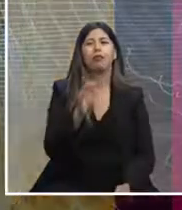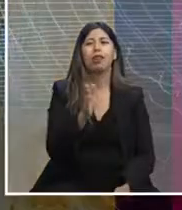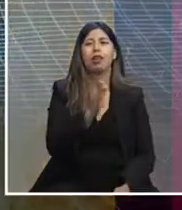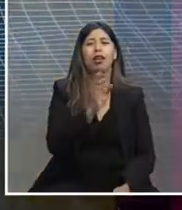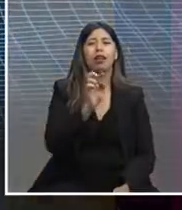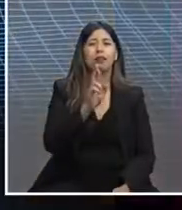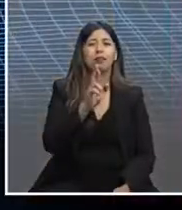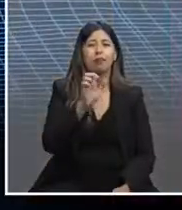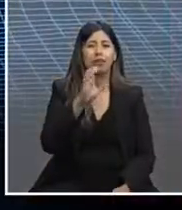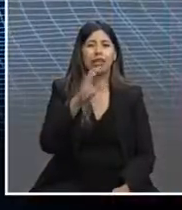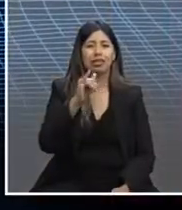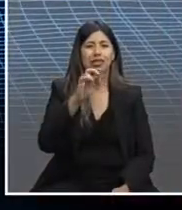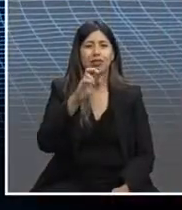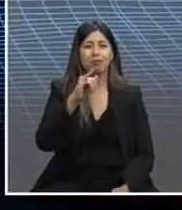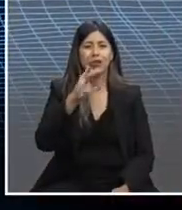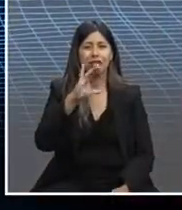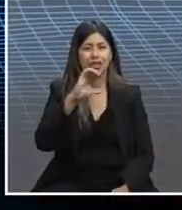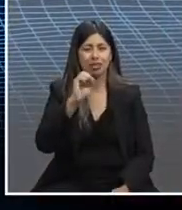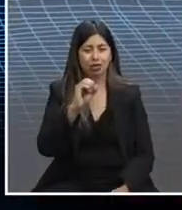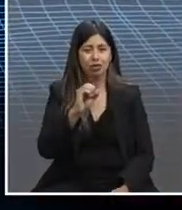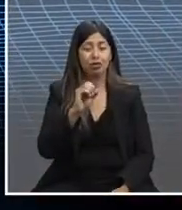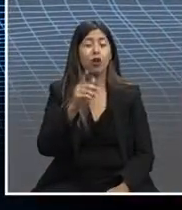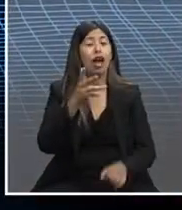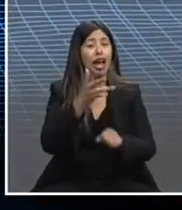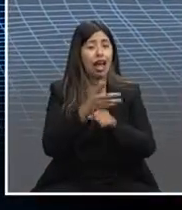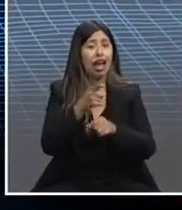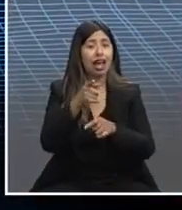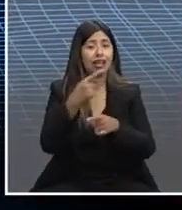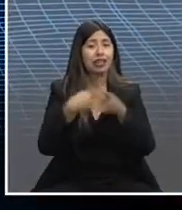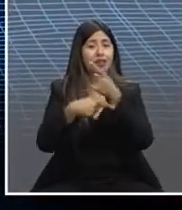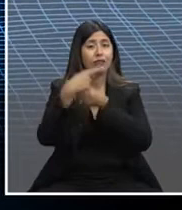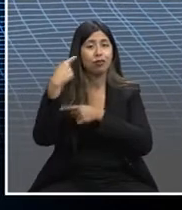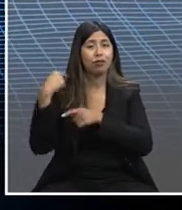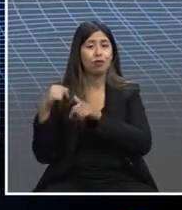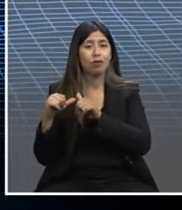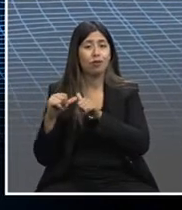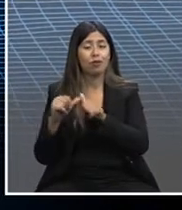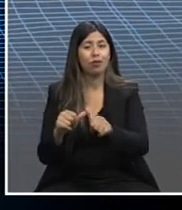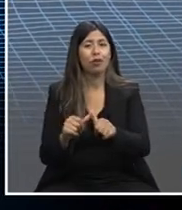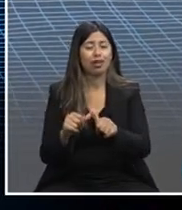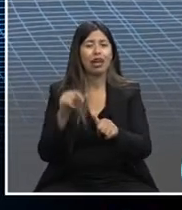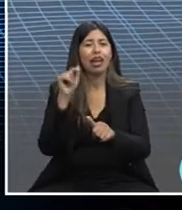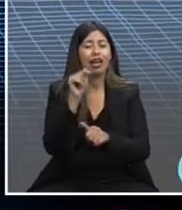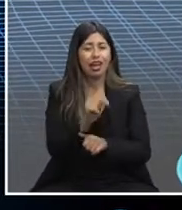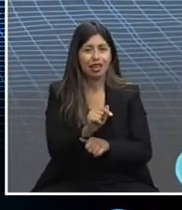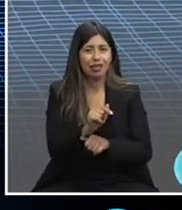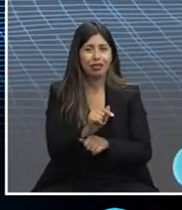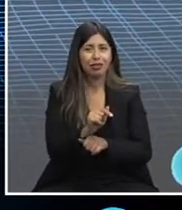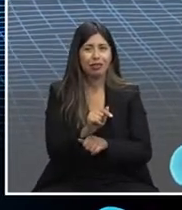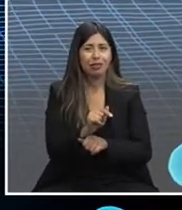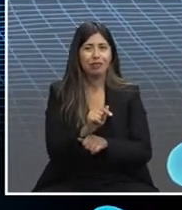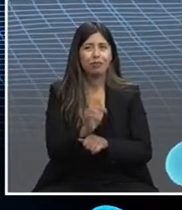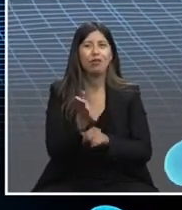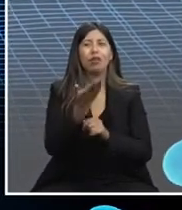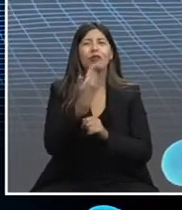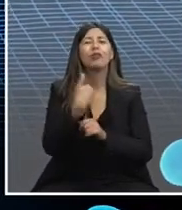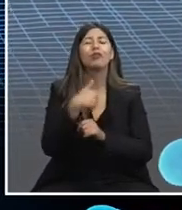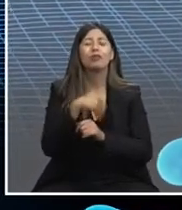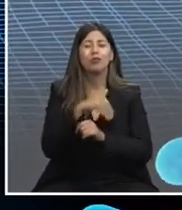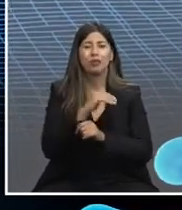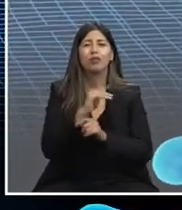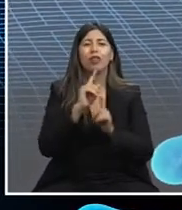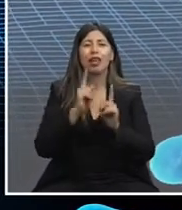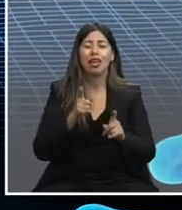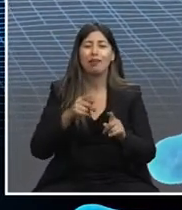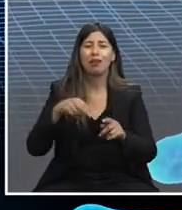history, if we make it that far, this is what our time will be remembered for the highest levels of risk, and for humanity opening